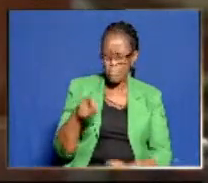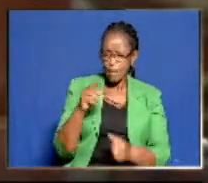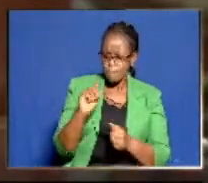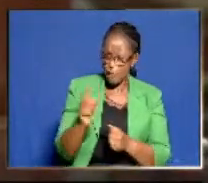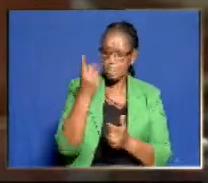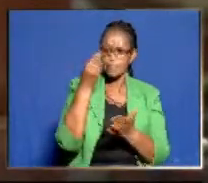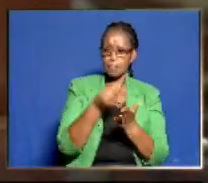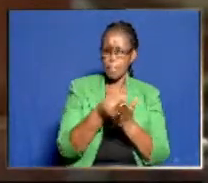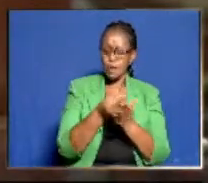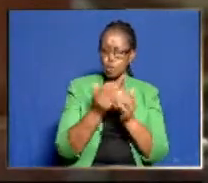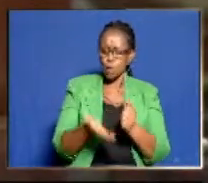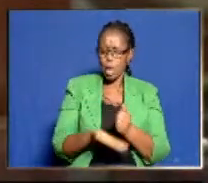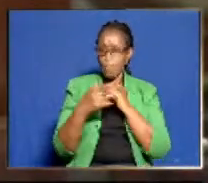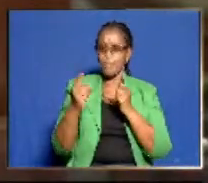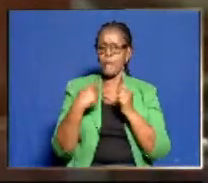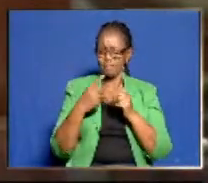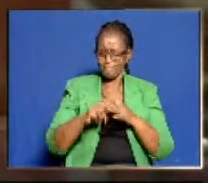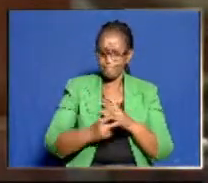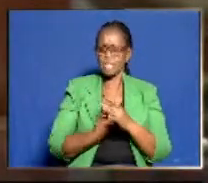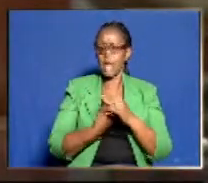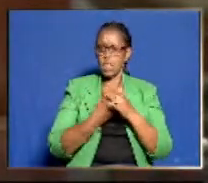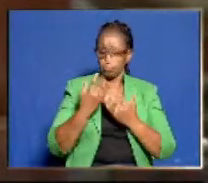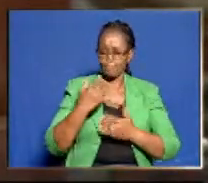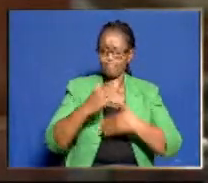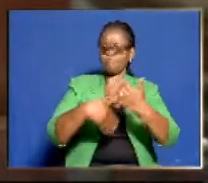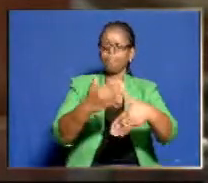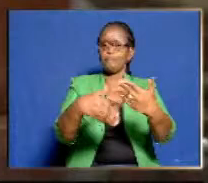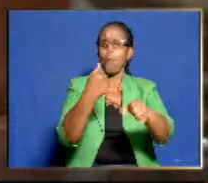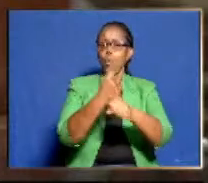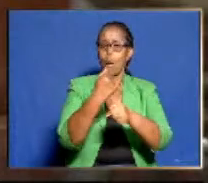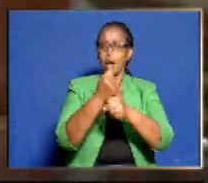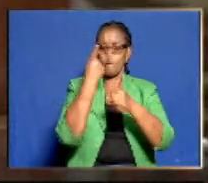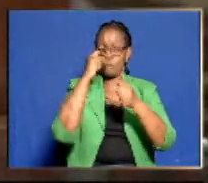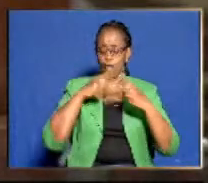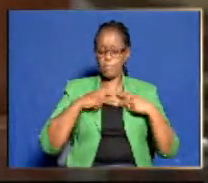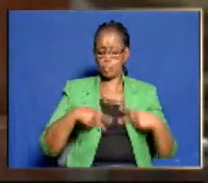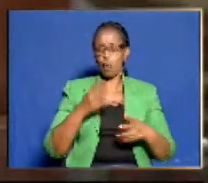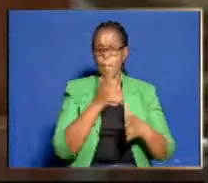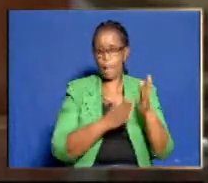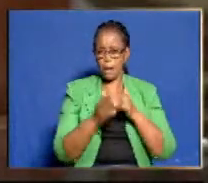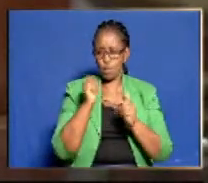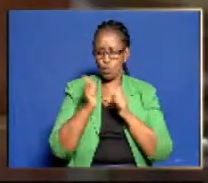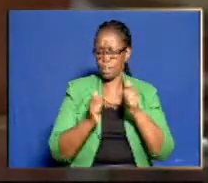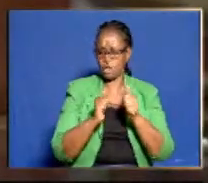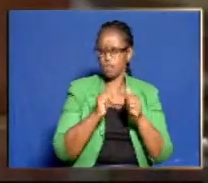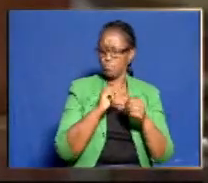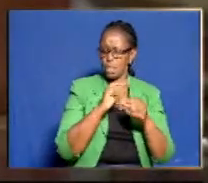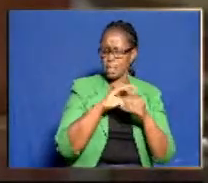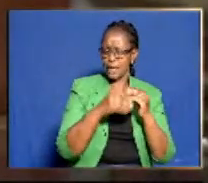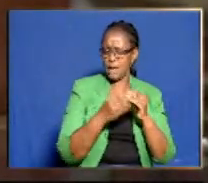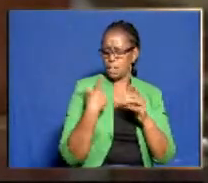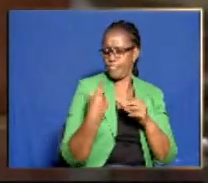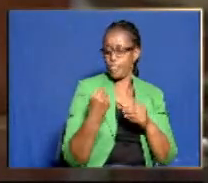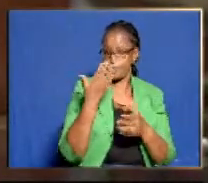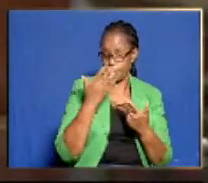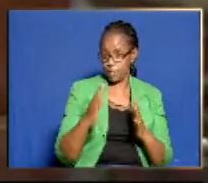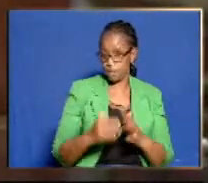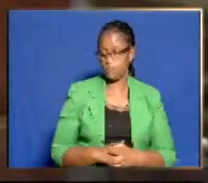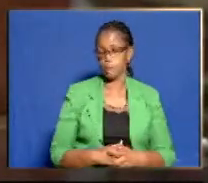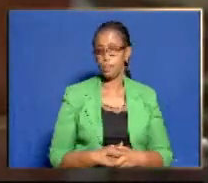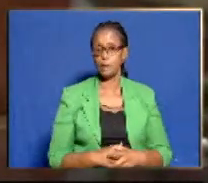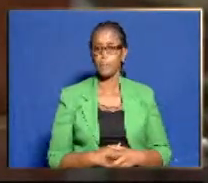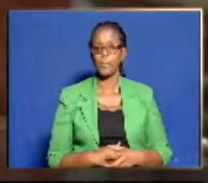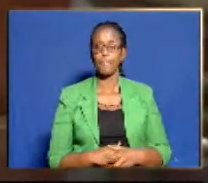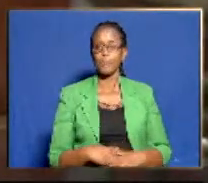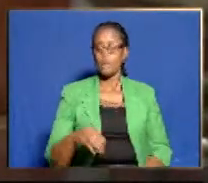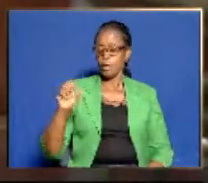the work of the Department of Physical Planning, which has been newly created. And then 50 million